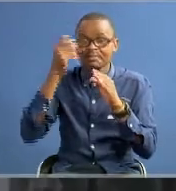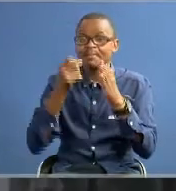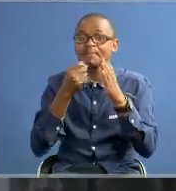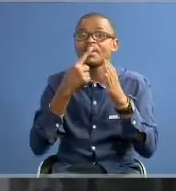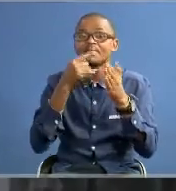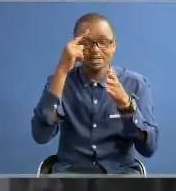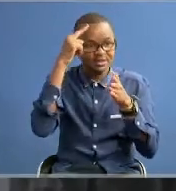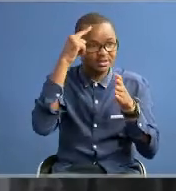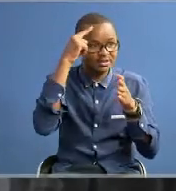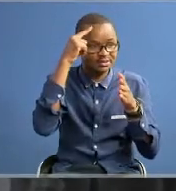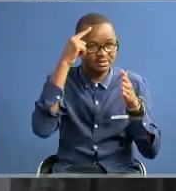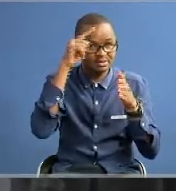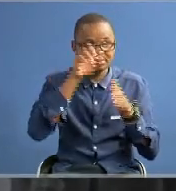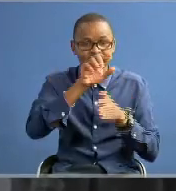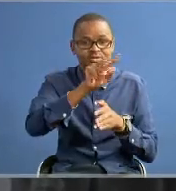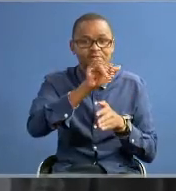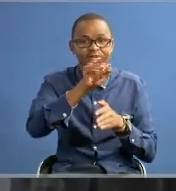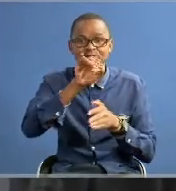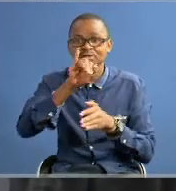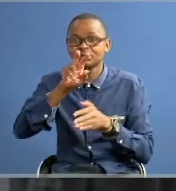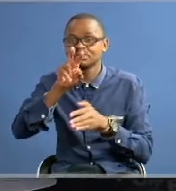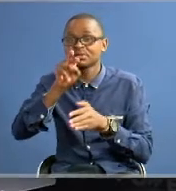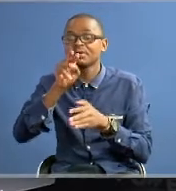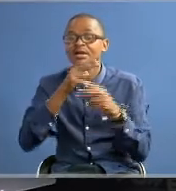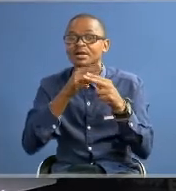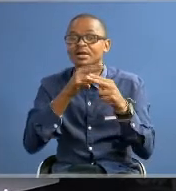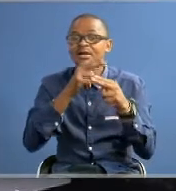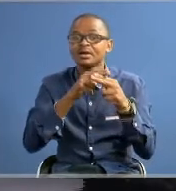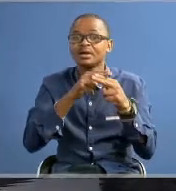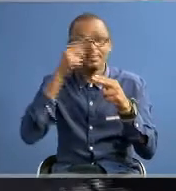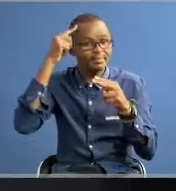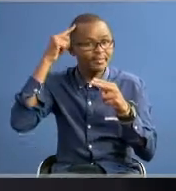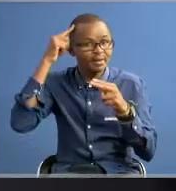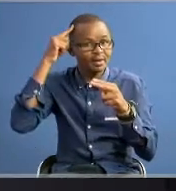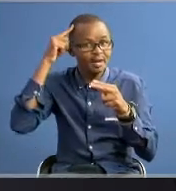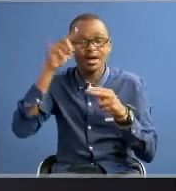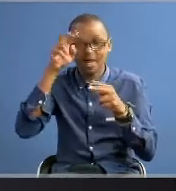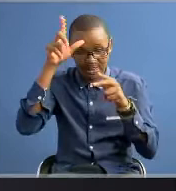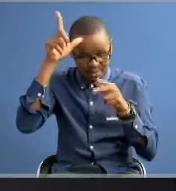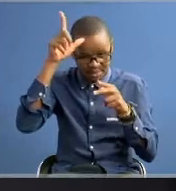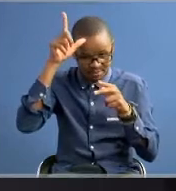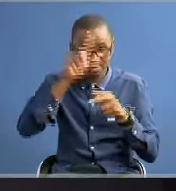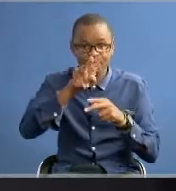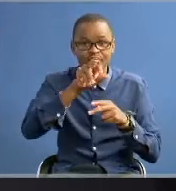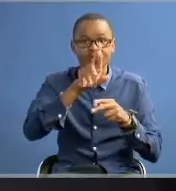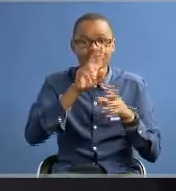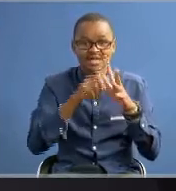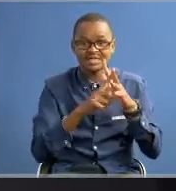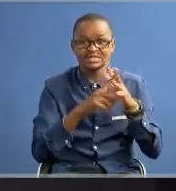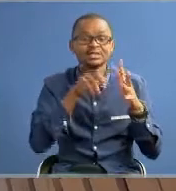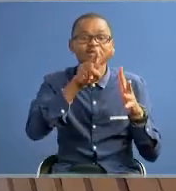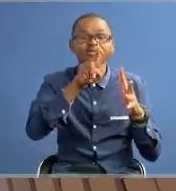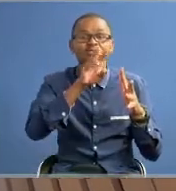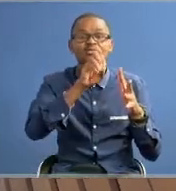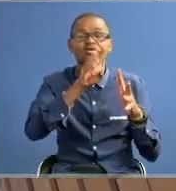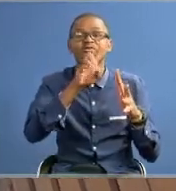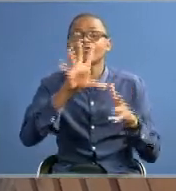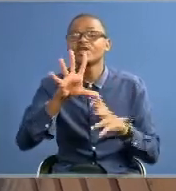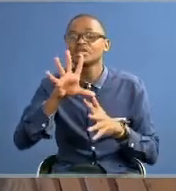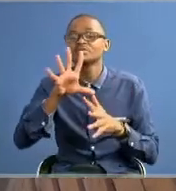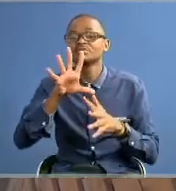and aviation sector, and one of these companies goes by the name of Black Rhino VR, which was established in 2015.